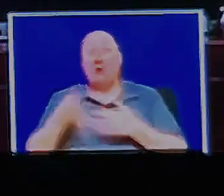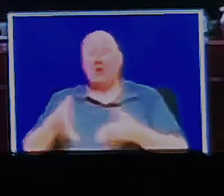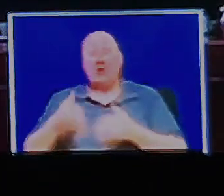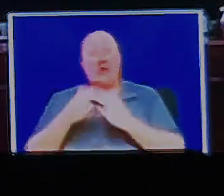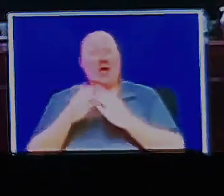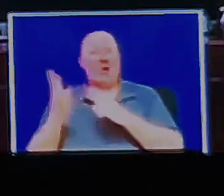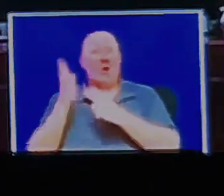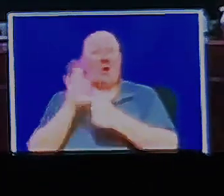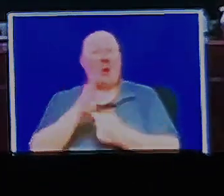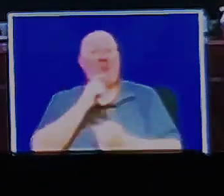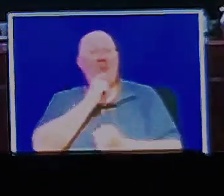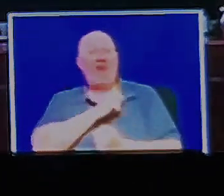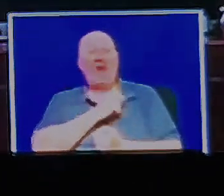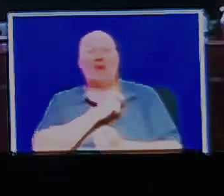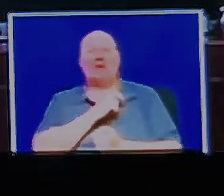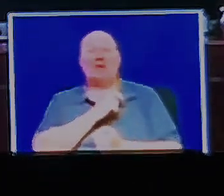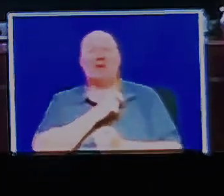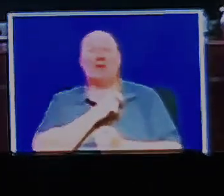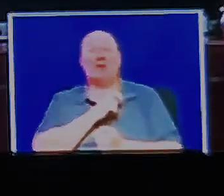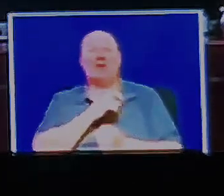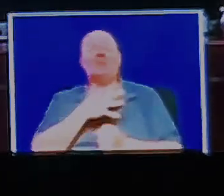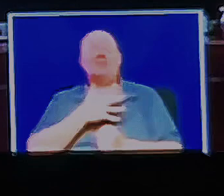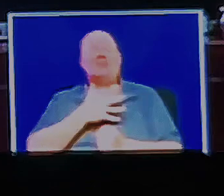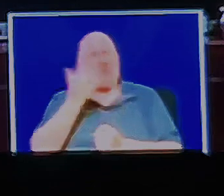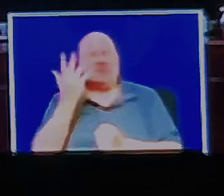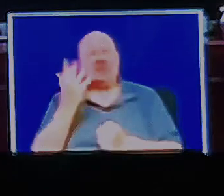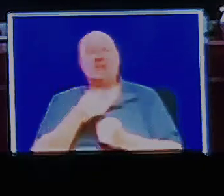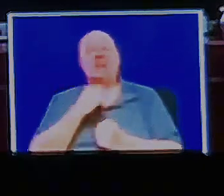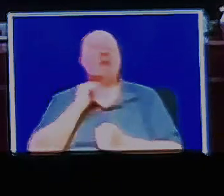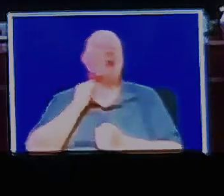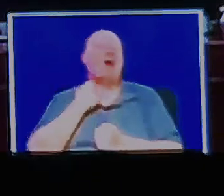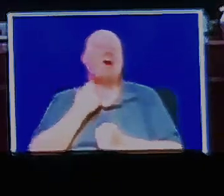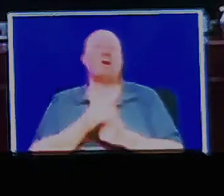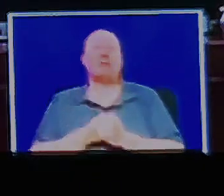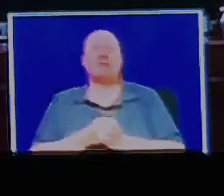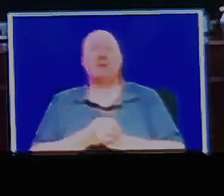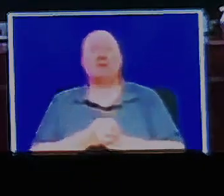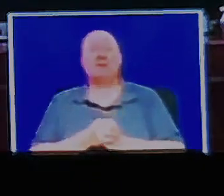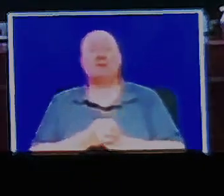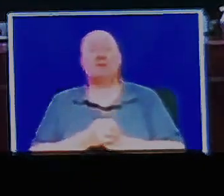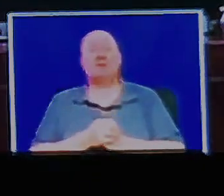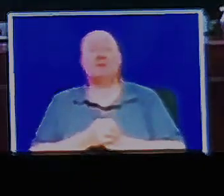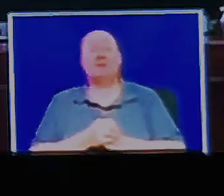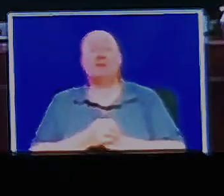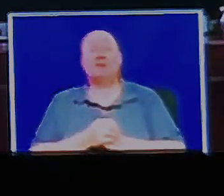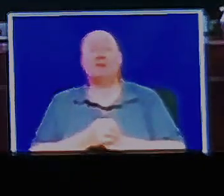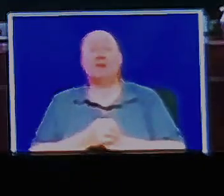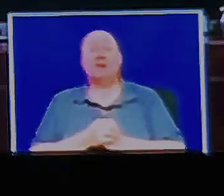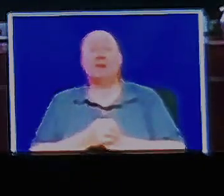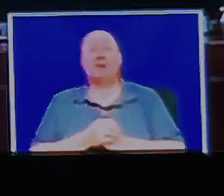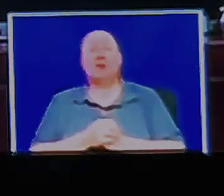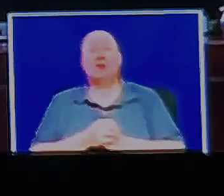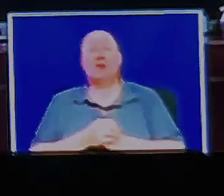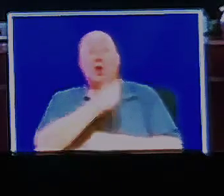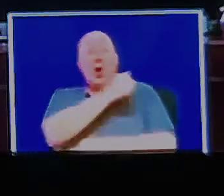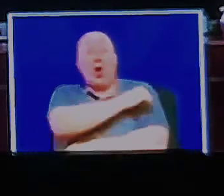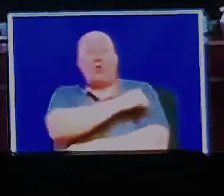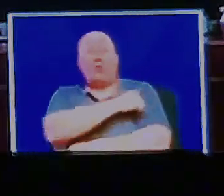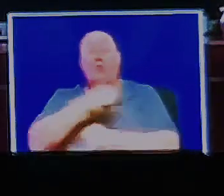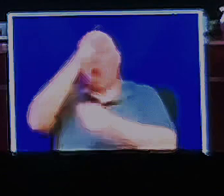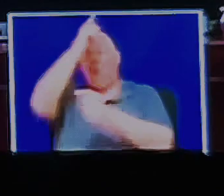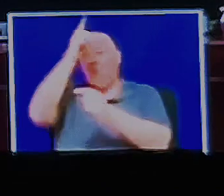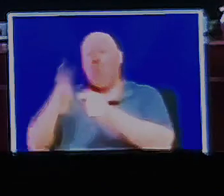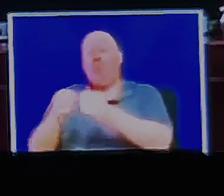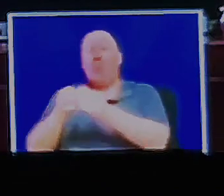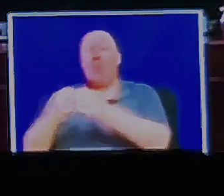is absolutely disgusting lies. The bombing of hospitals, which